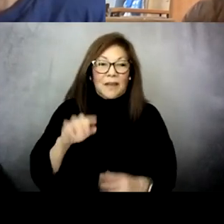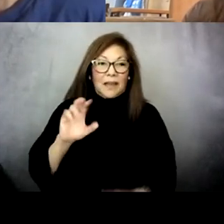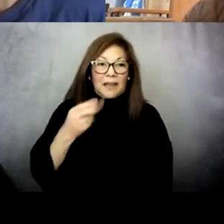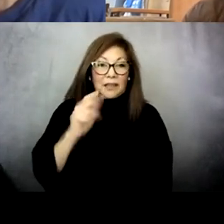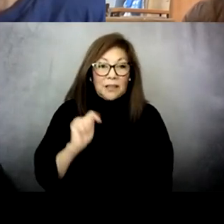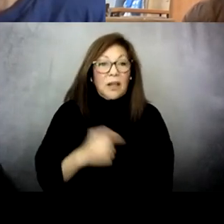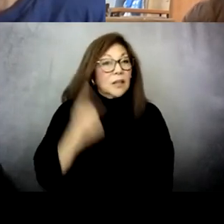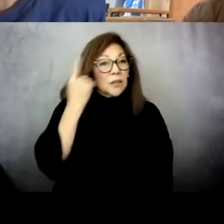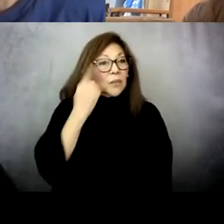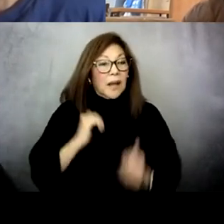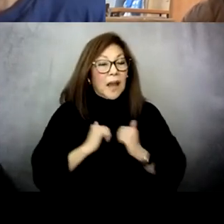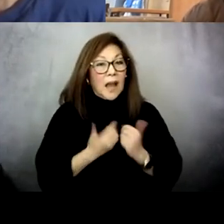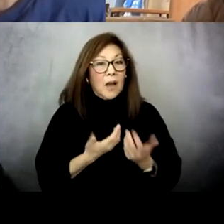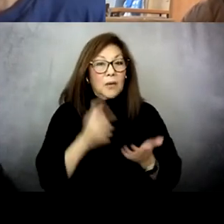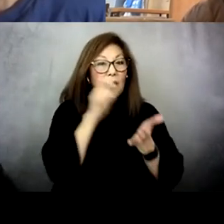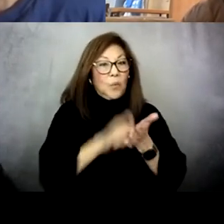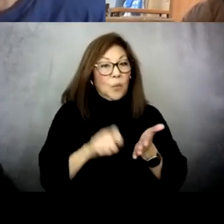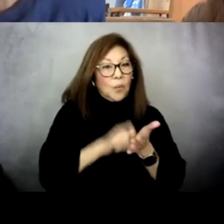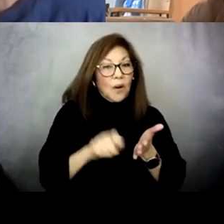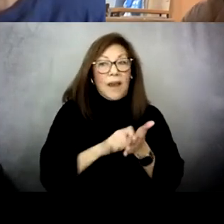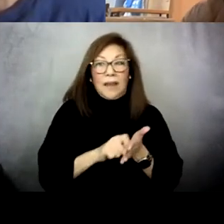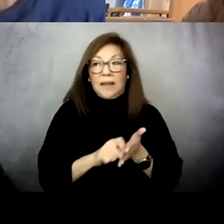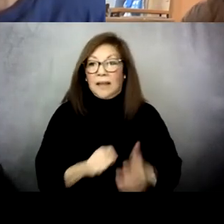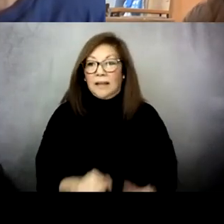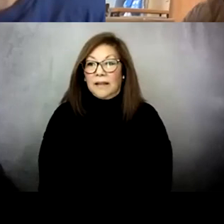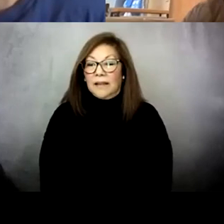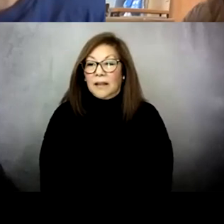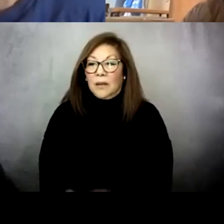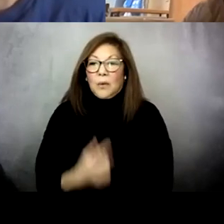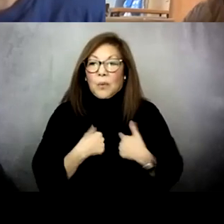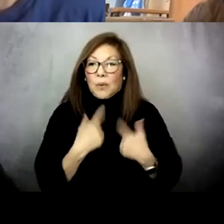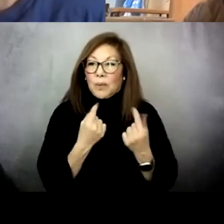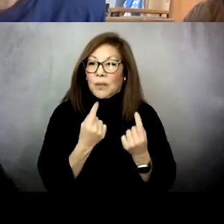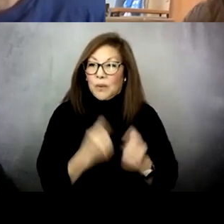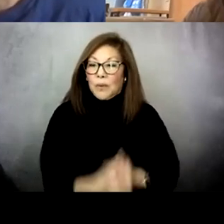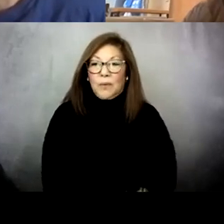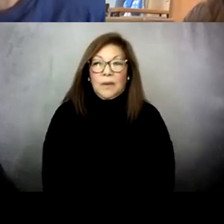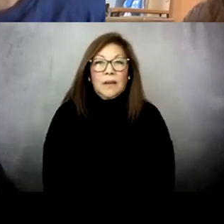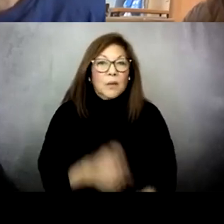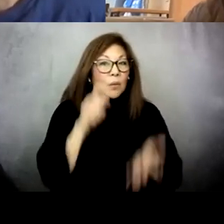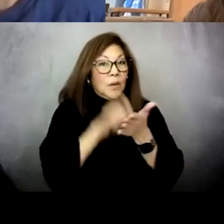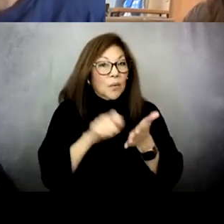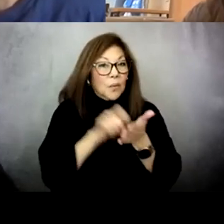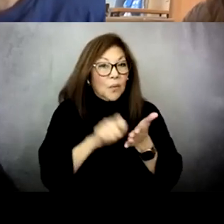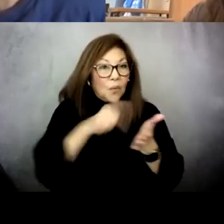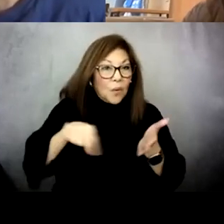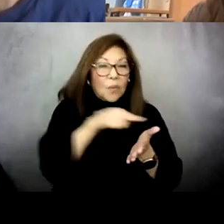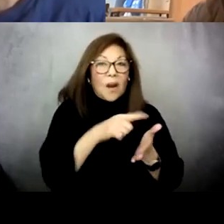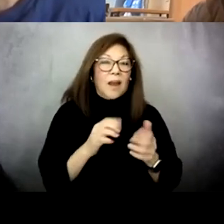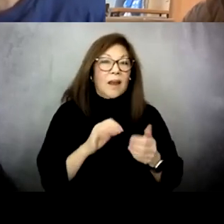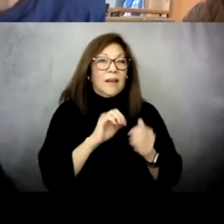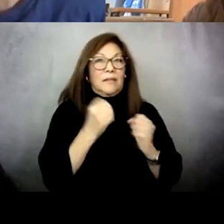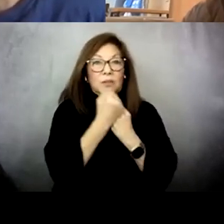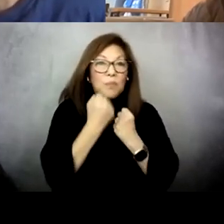Just wondering, how can writing, or how does, in your, you know, what we do, all of us, we write and we also support